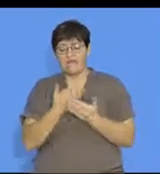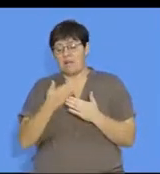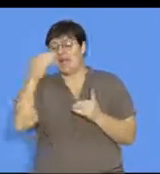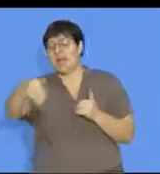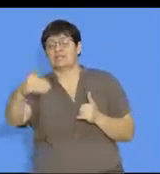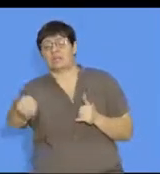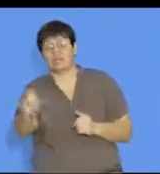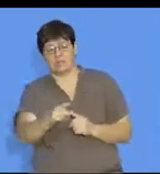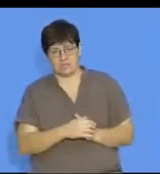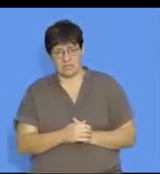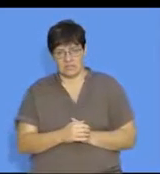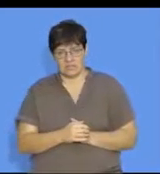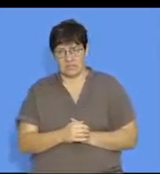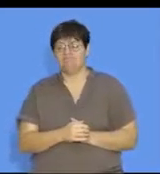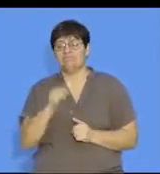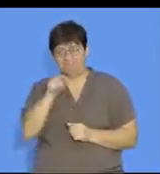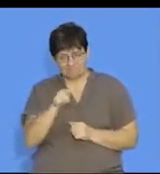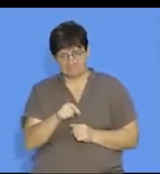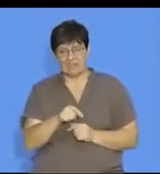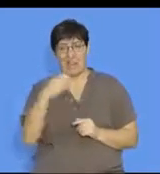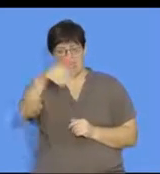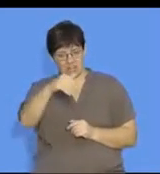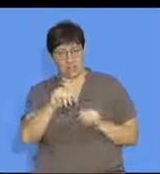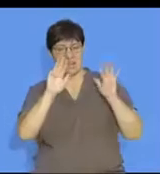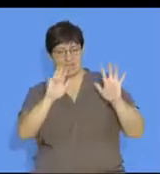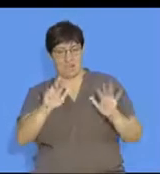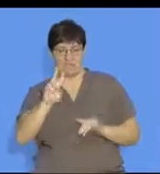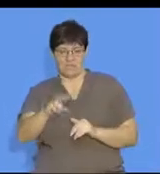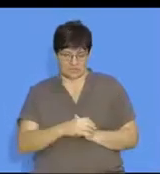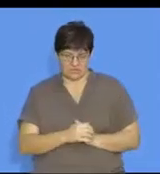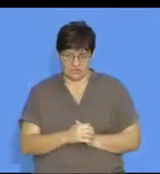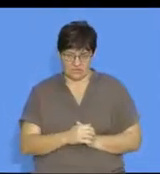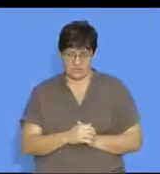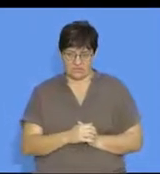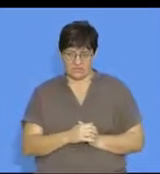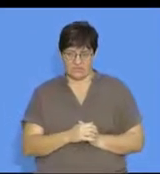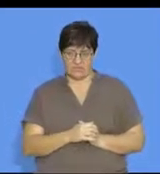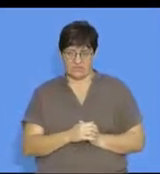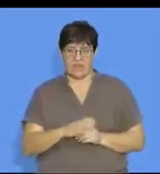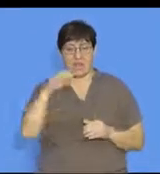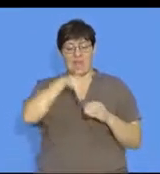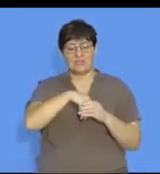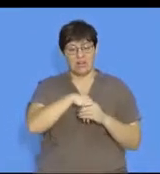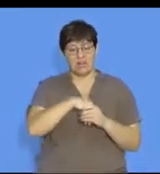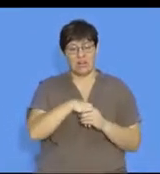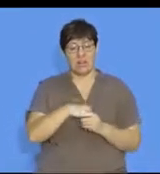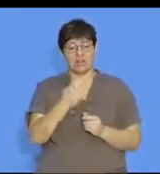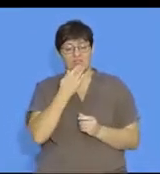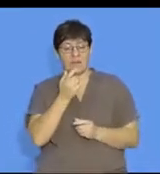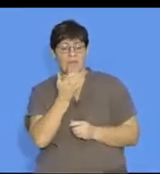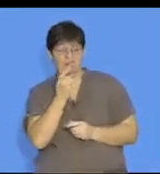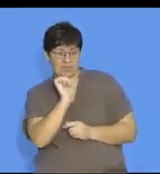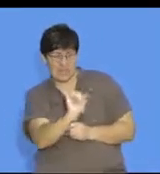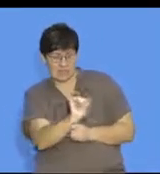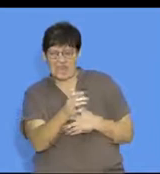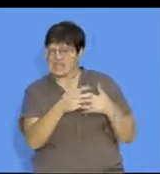the external, in this case, is equals to 9 volts, okay, which is our V load. So, okay, so the internal